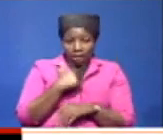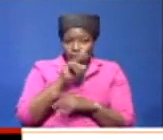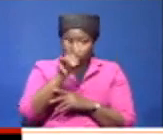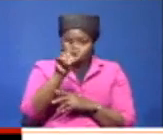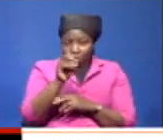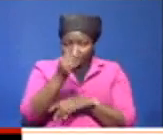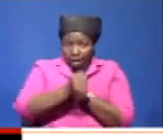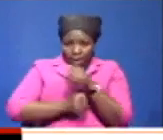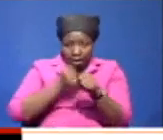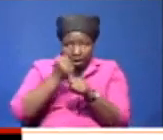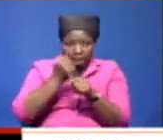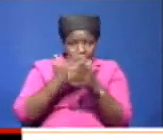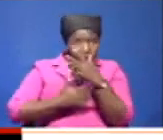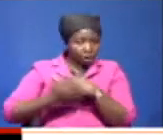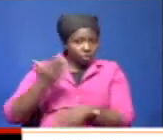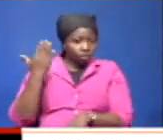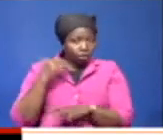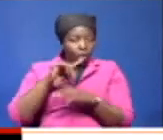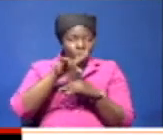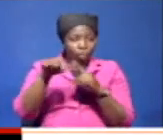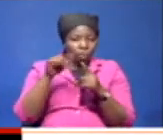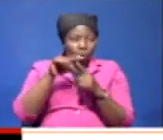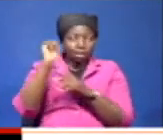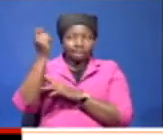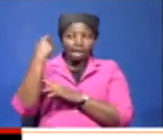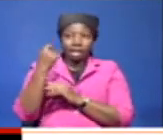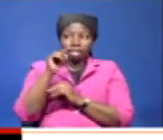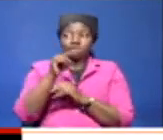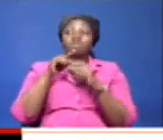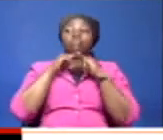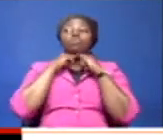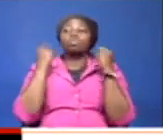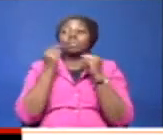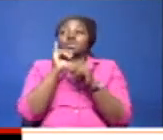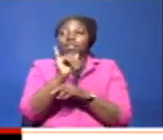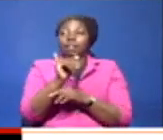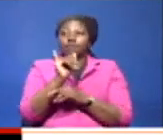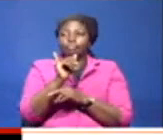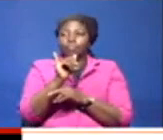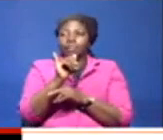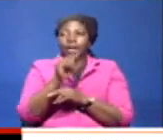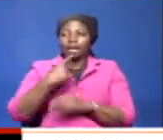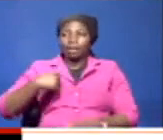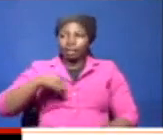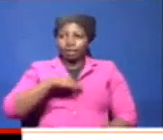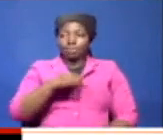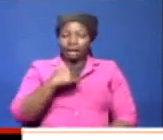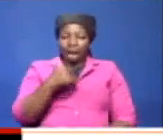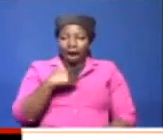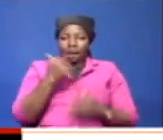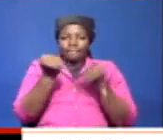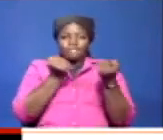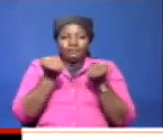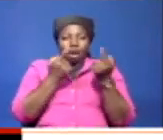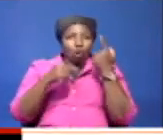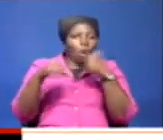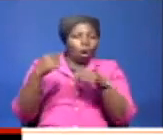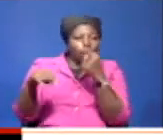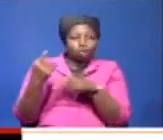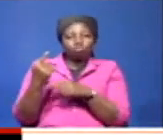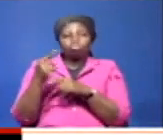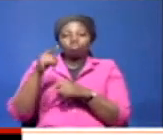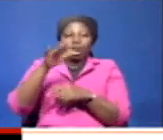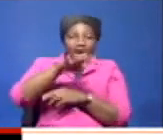years ago when, Kenya was hosting it, and we had the rally moving just around Suswa in